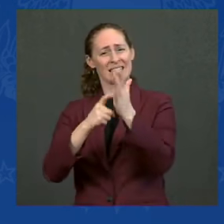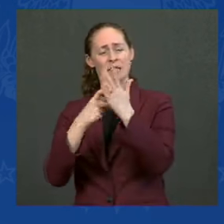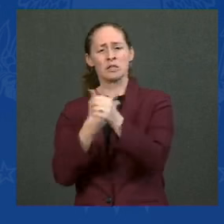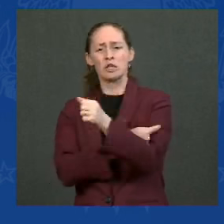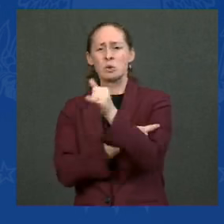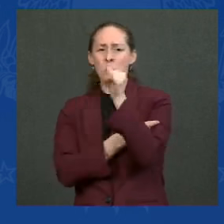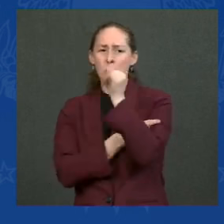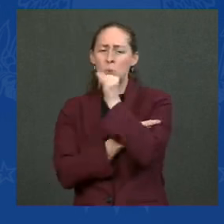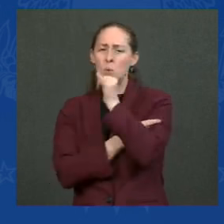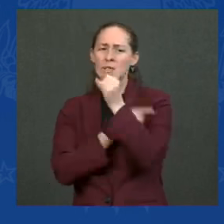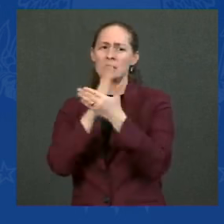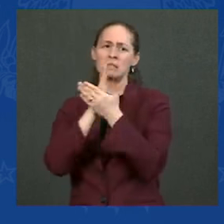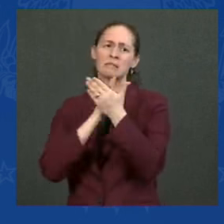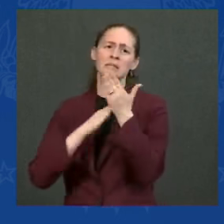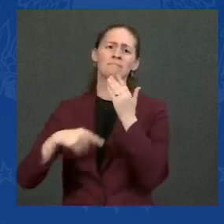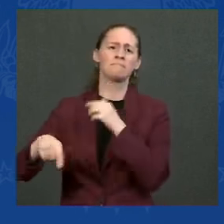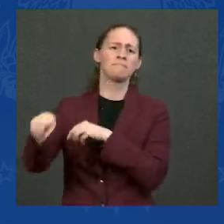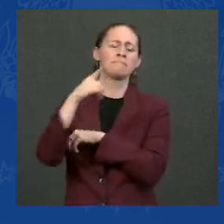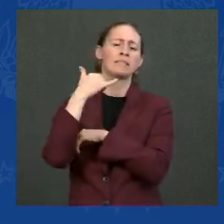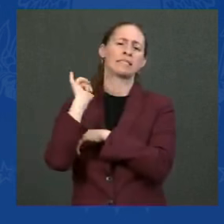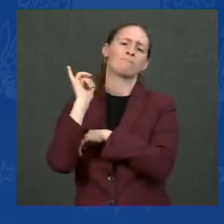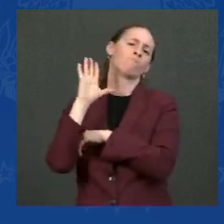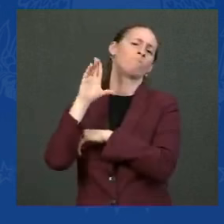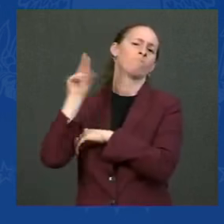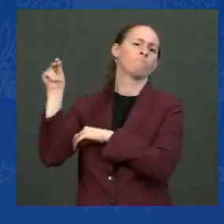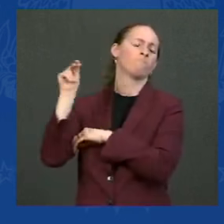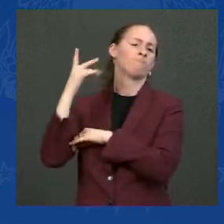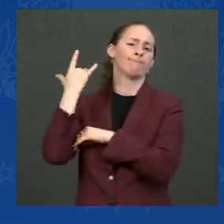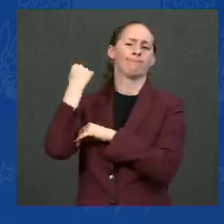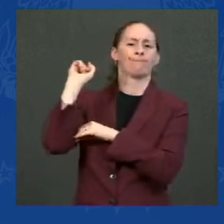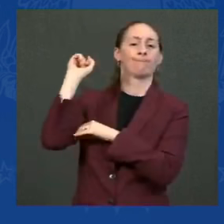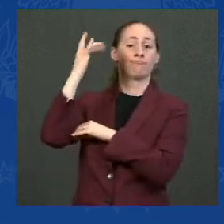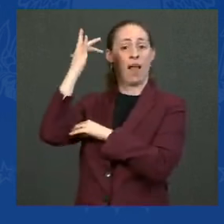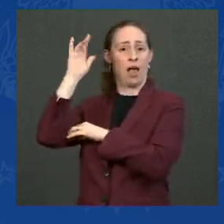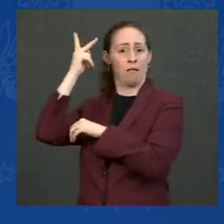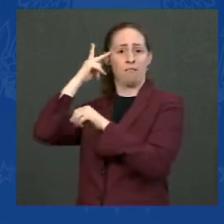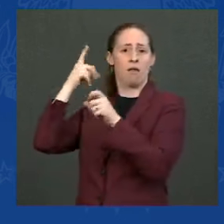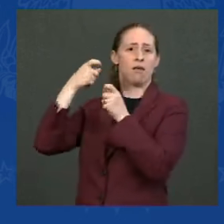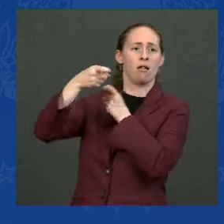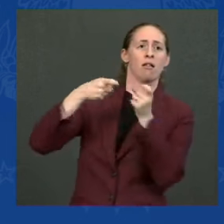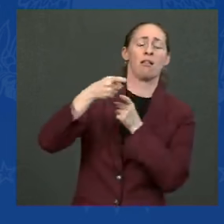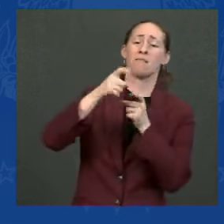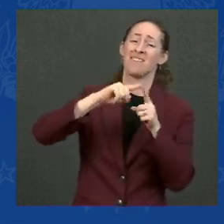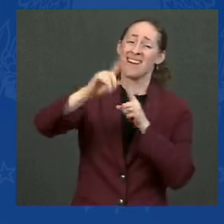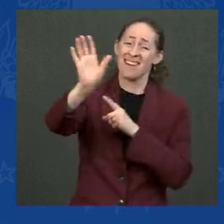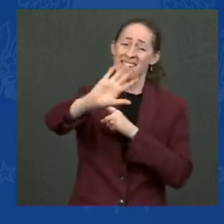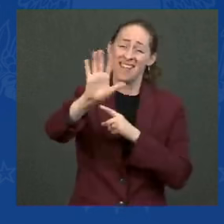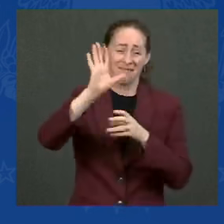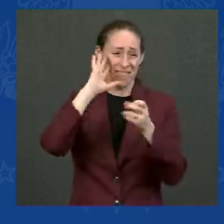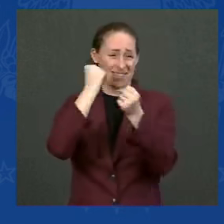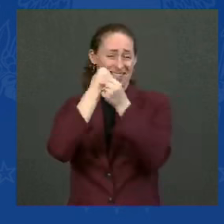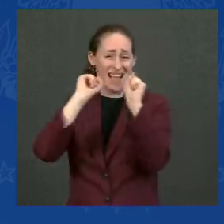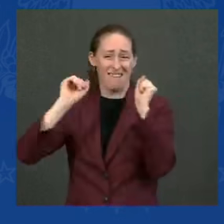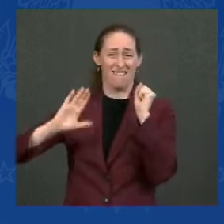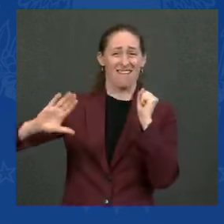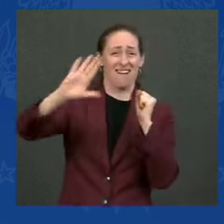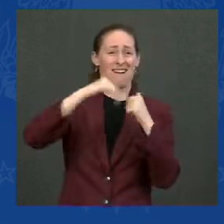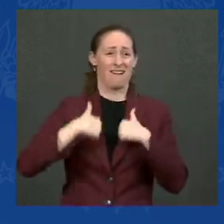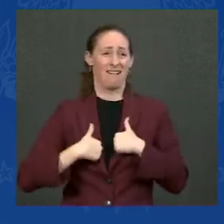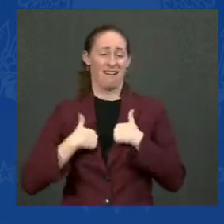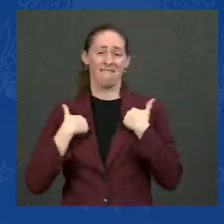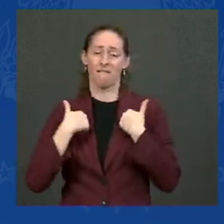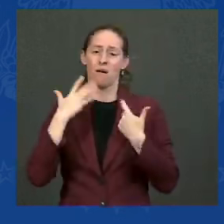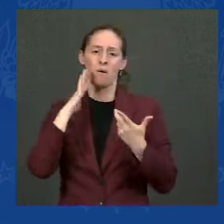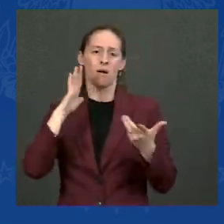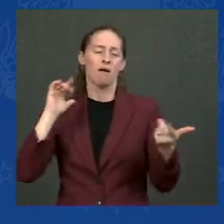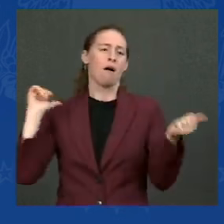some, politics for others, but they're life-saving. They're game-changing for our country.